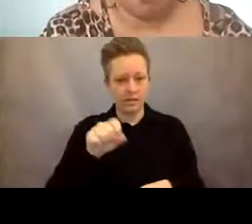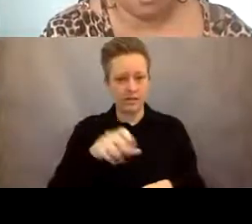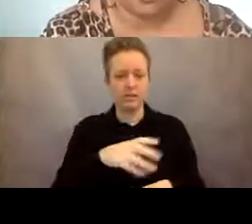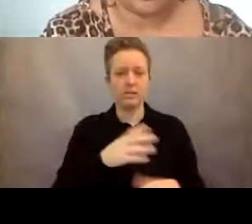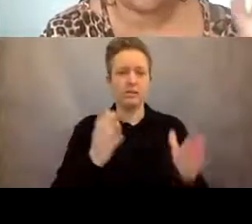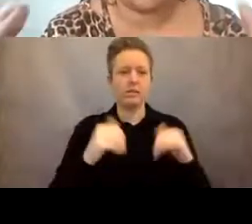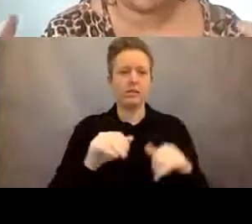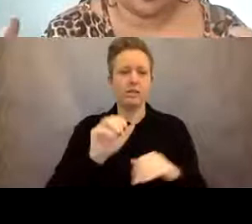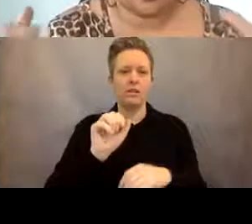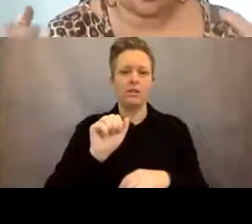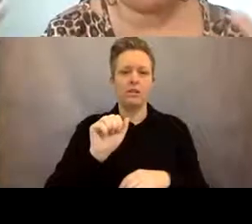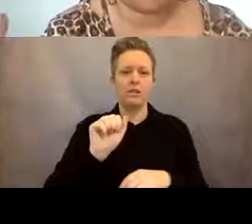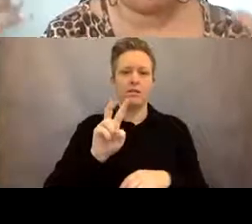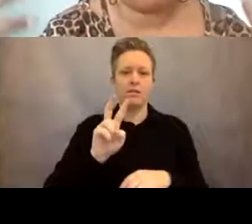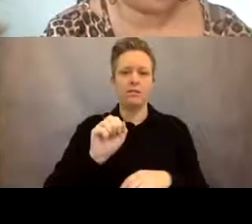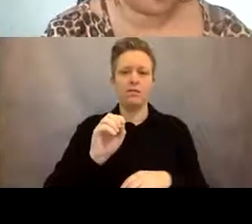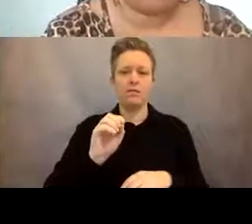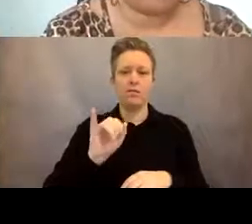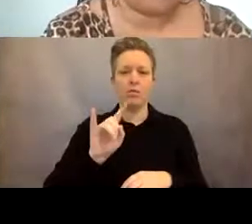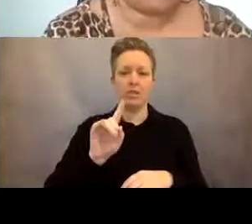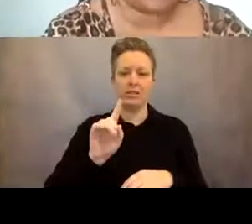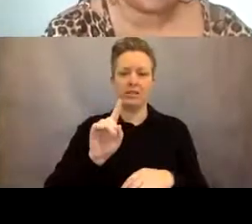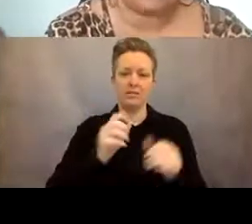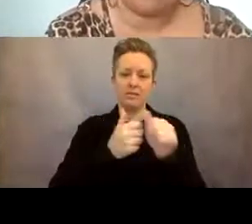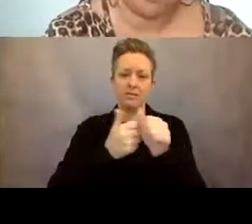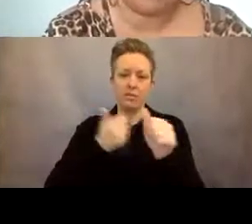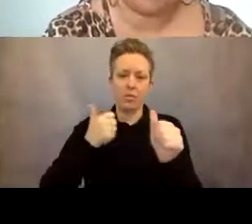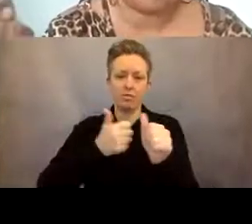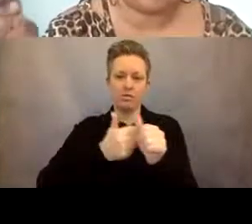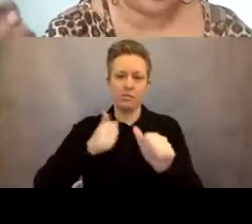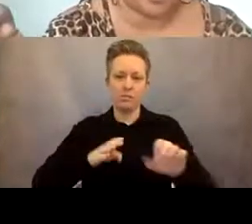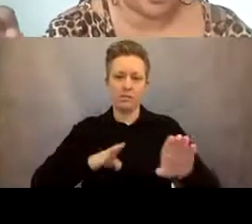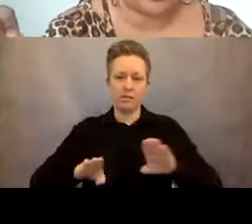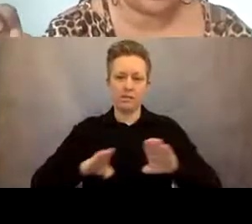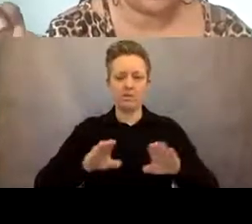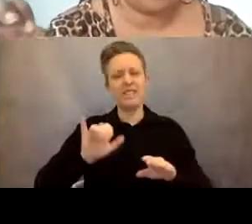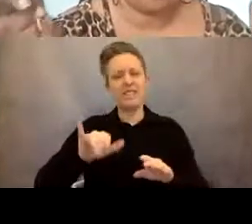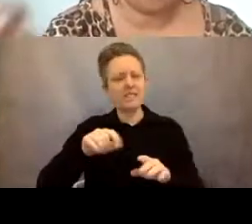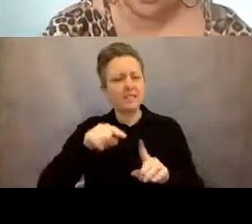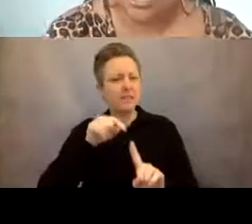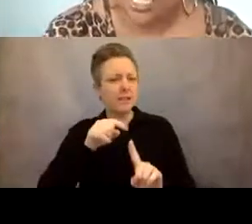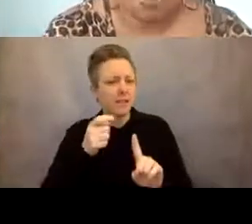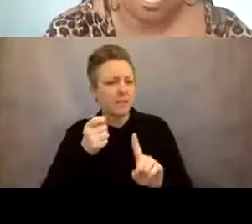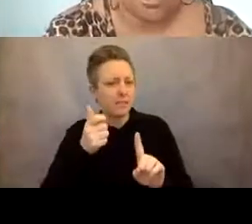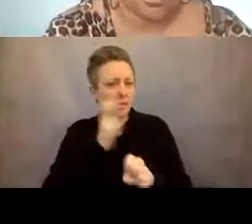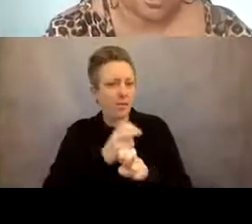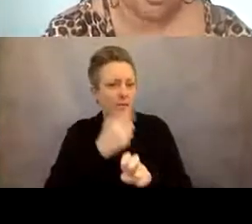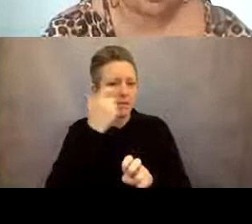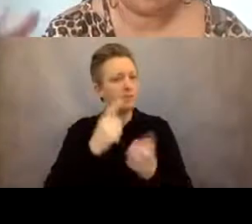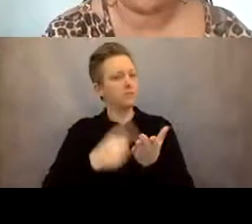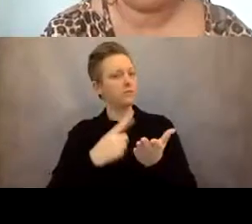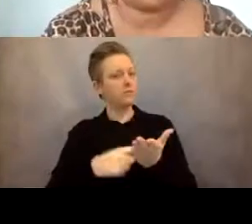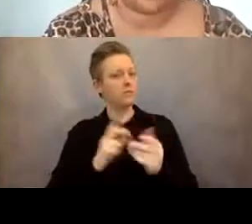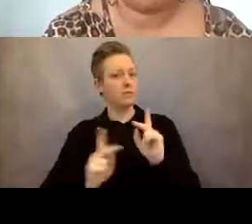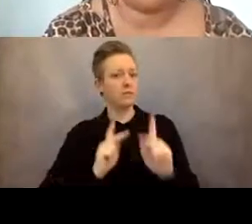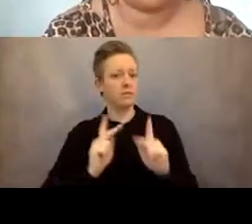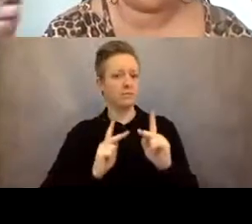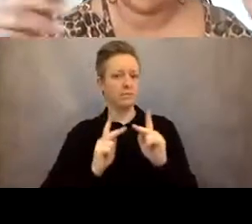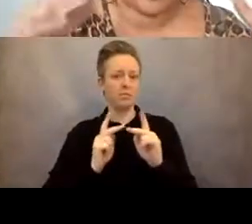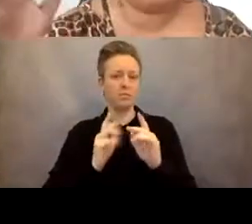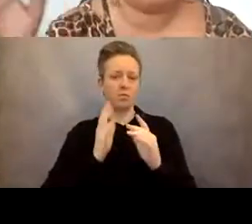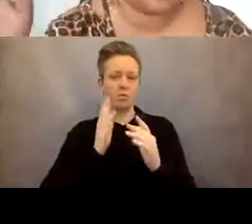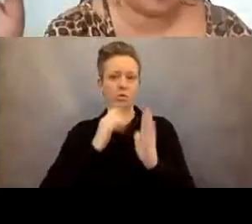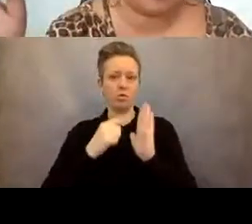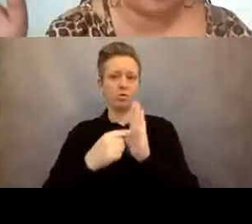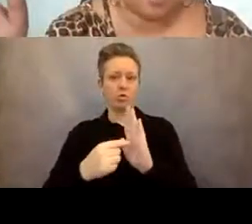because someone is exhibiting avoidant behaviors doesn't mean that they're not wanting to be engaged in whatever's happening. So